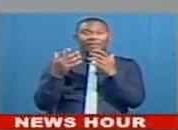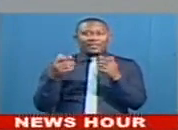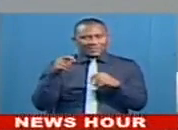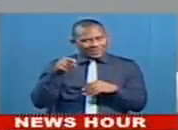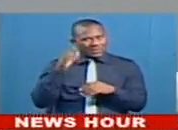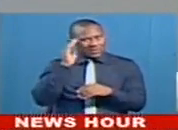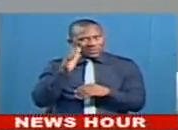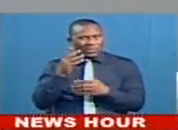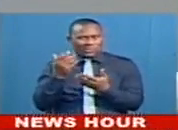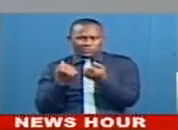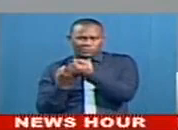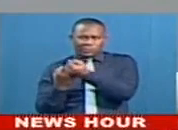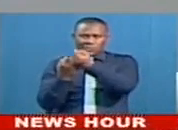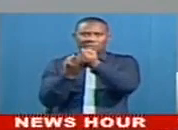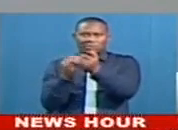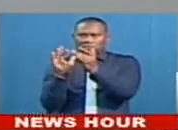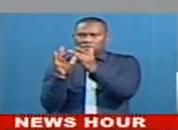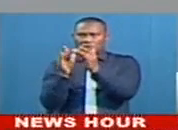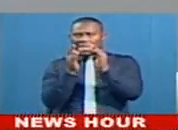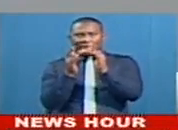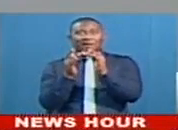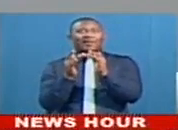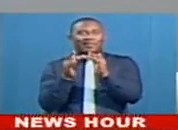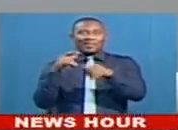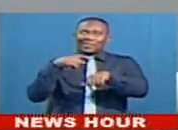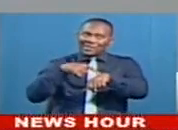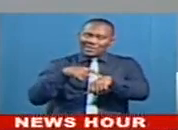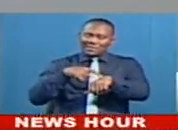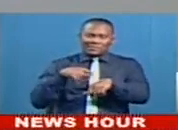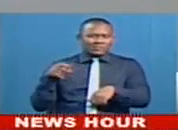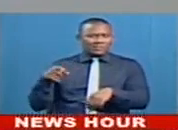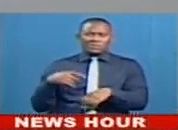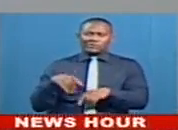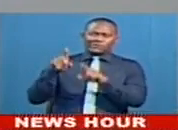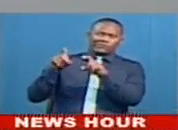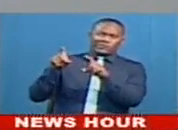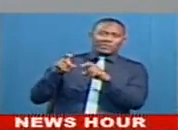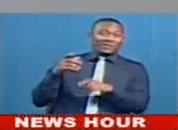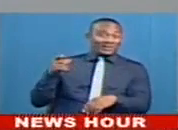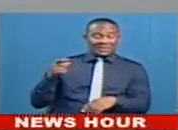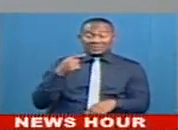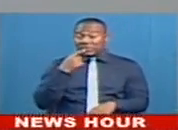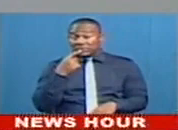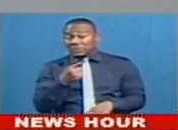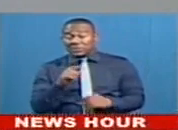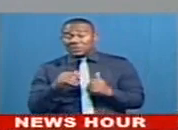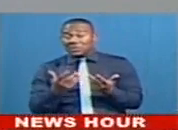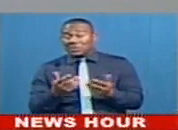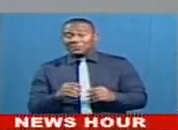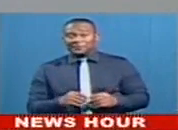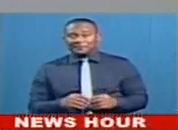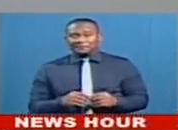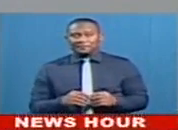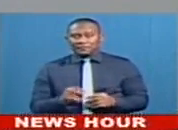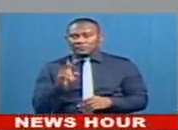and leapfrog Ghana into the digital age. Responding to criticisms of the system and its cost, Dr. Bawumia said